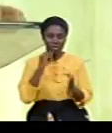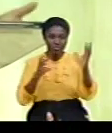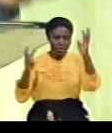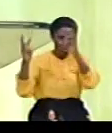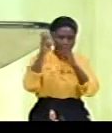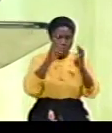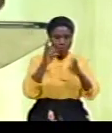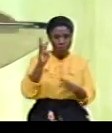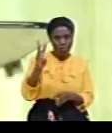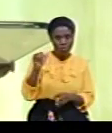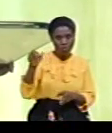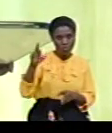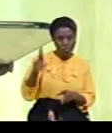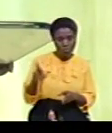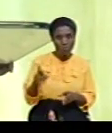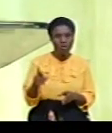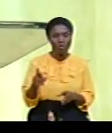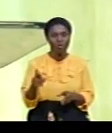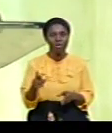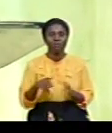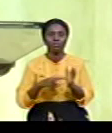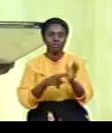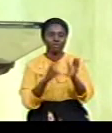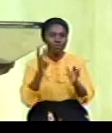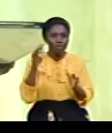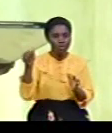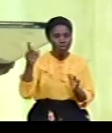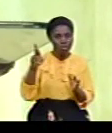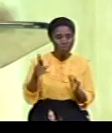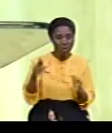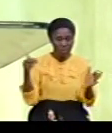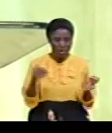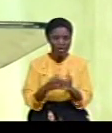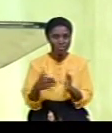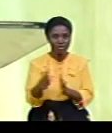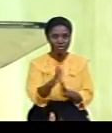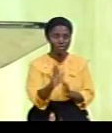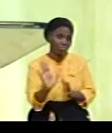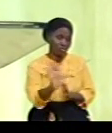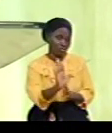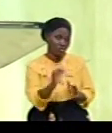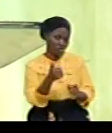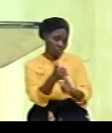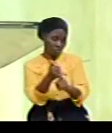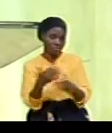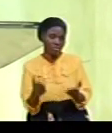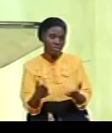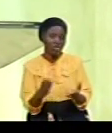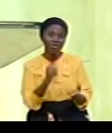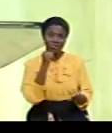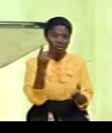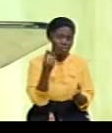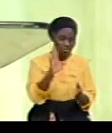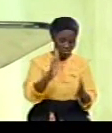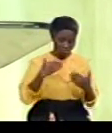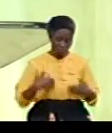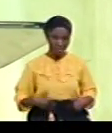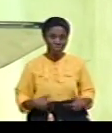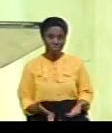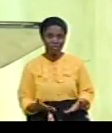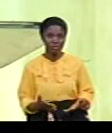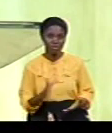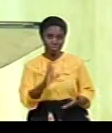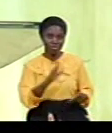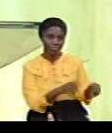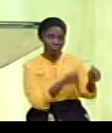they declare war against yourself. They declare war not just against your body, your position, or your possession, but against your